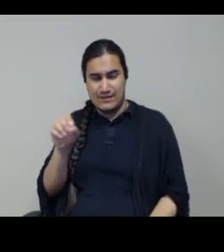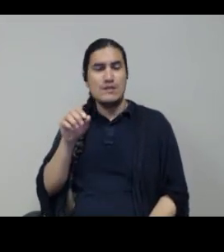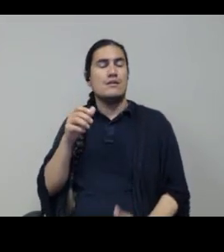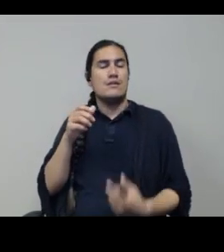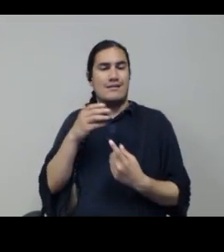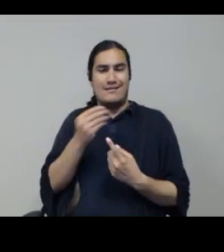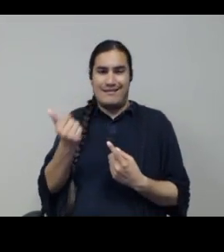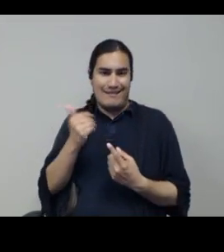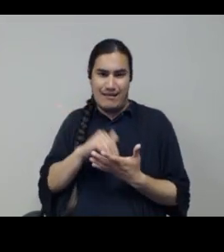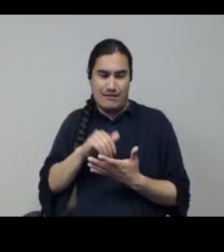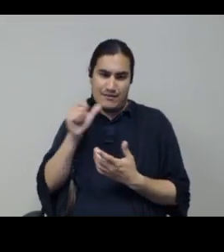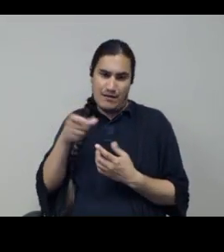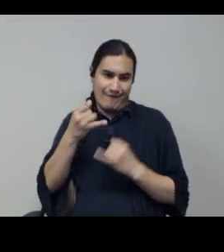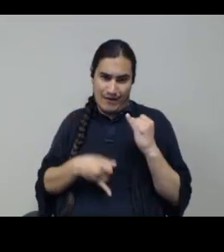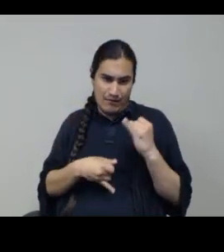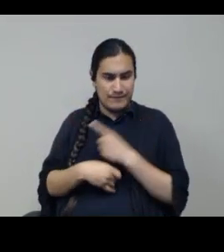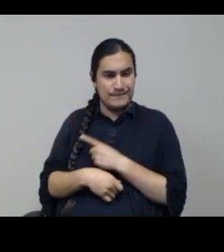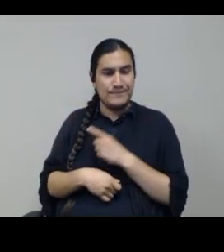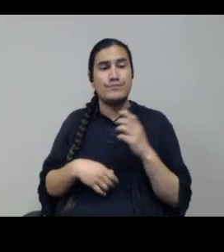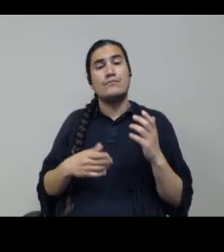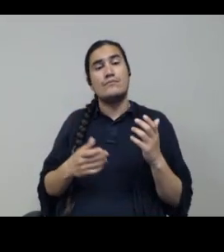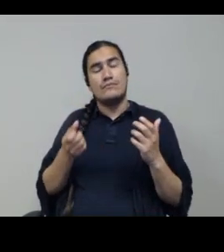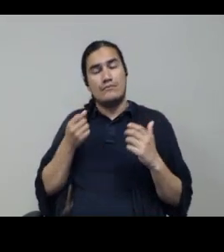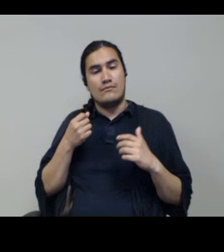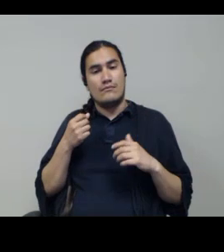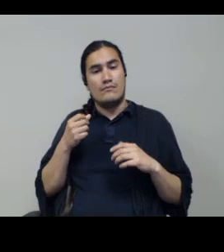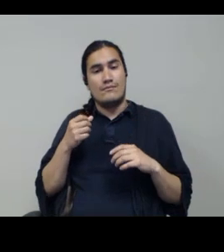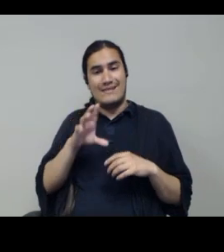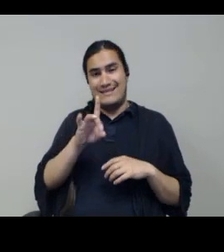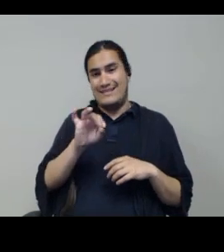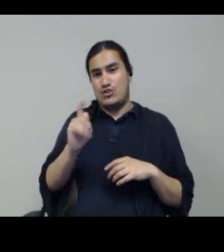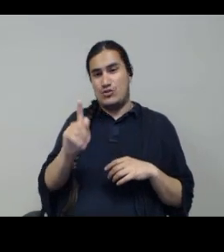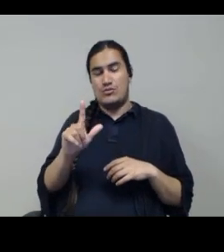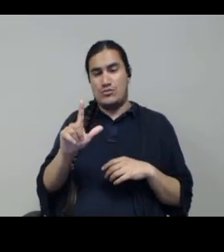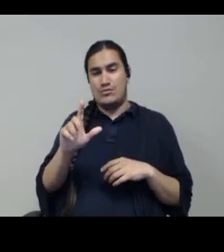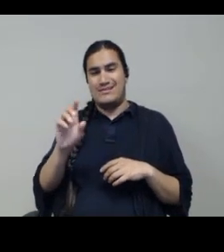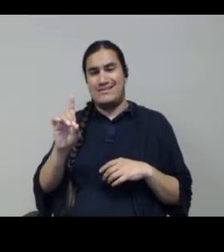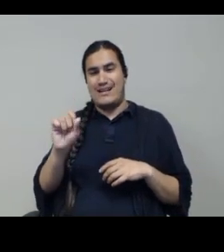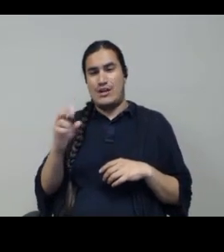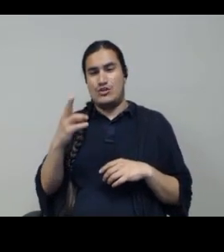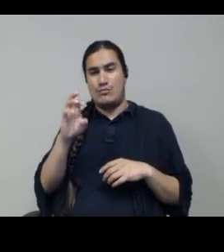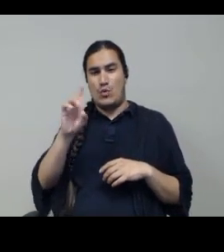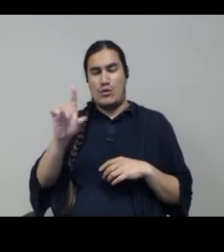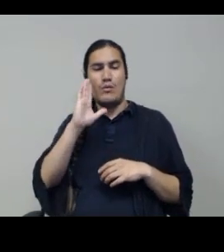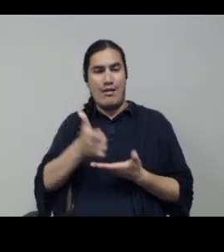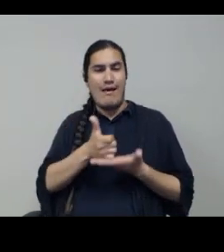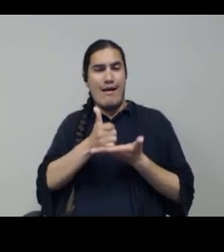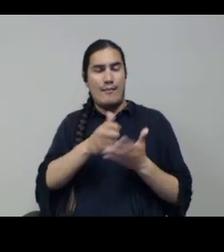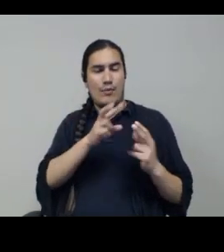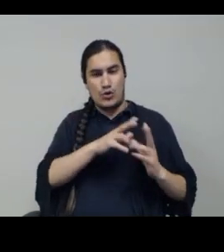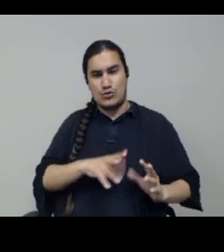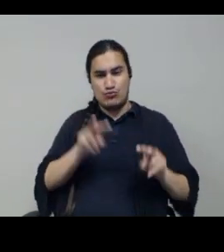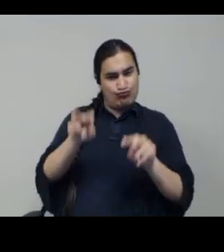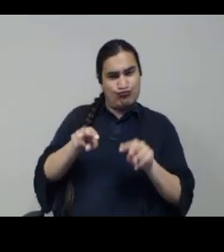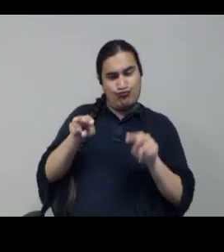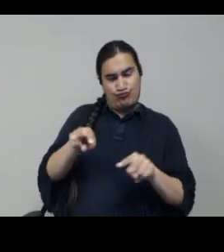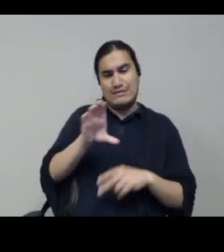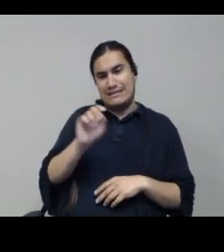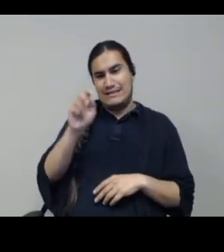is final. The digital dashboard will help stakeholders track progress on achieving the